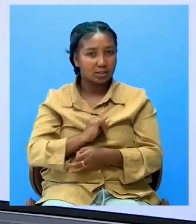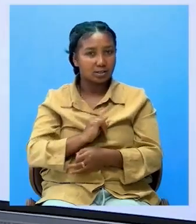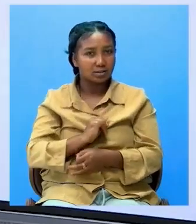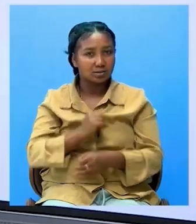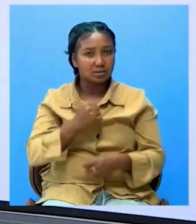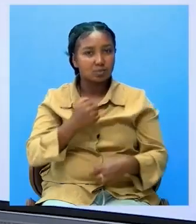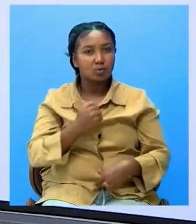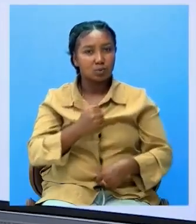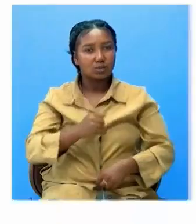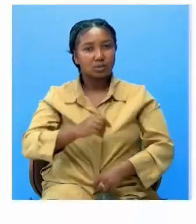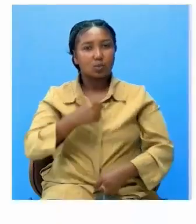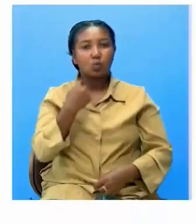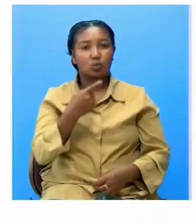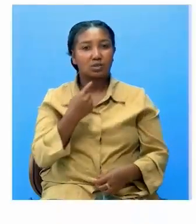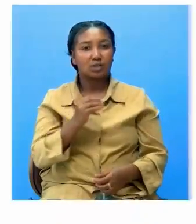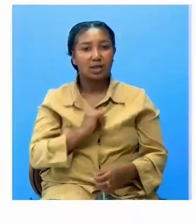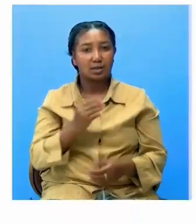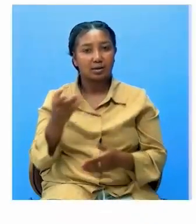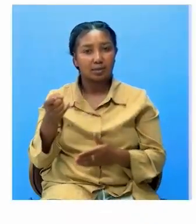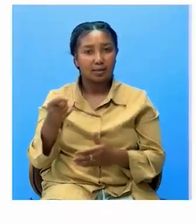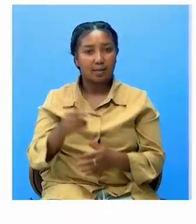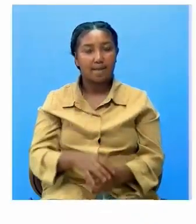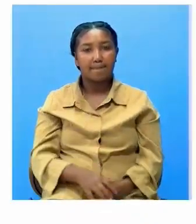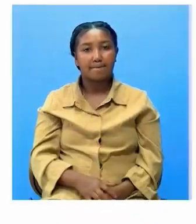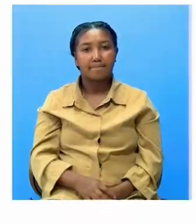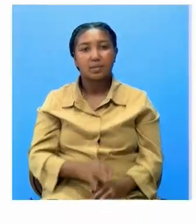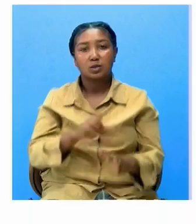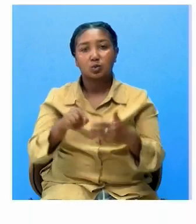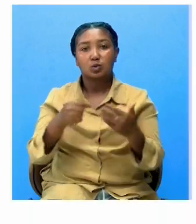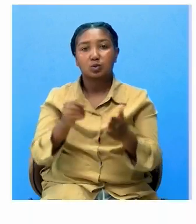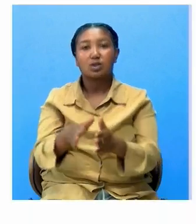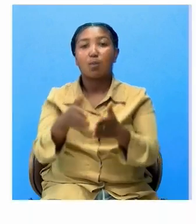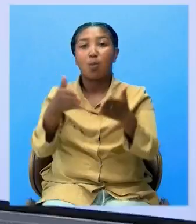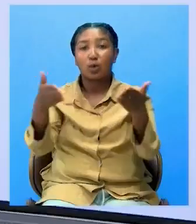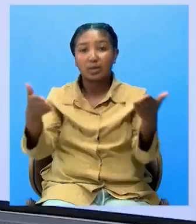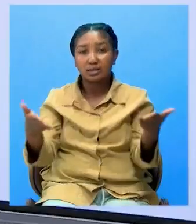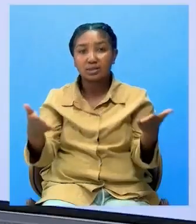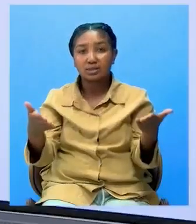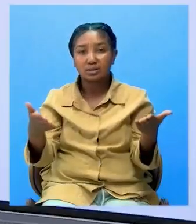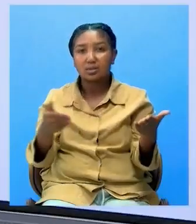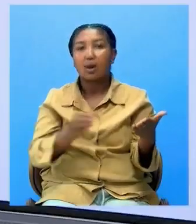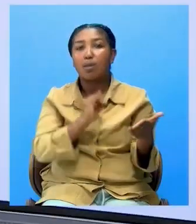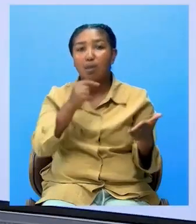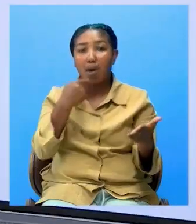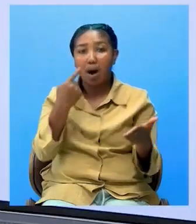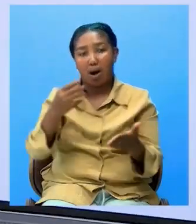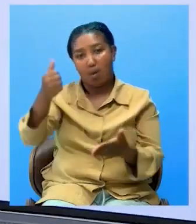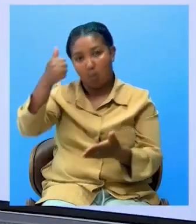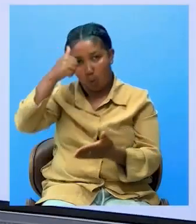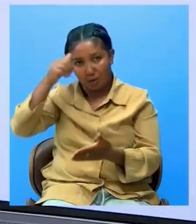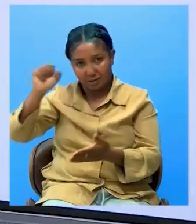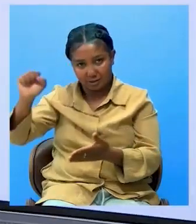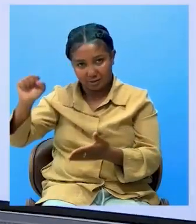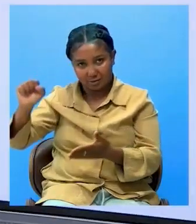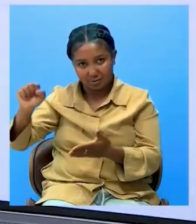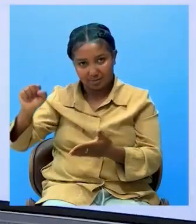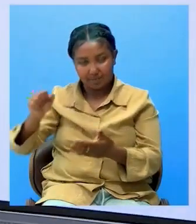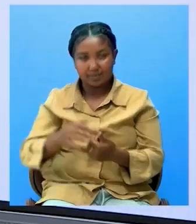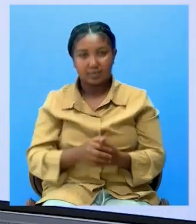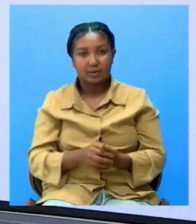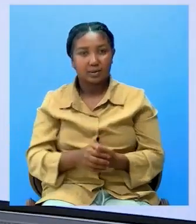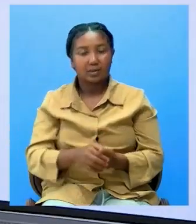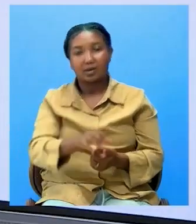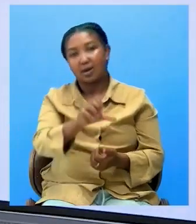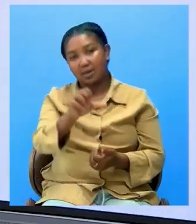the thing we mentioned here is. So the book is owns to these boys. Is it clear?